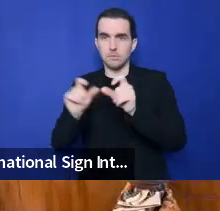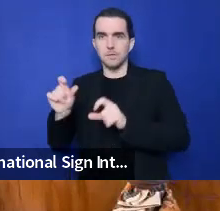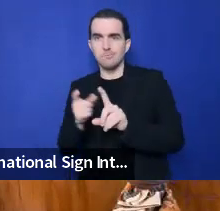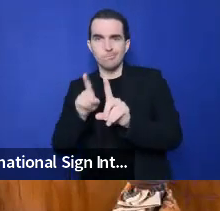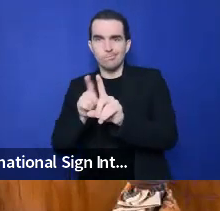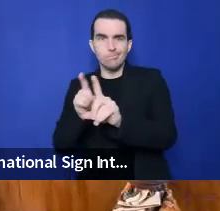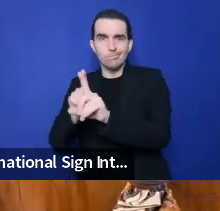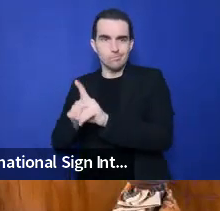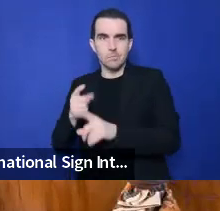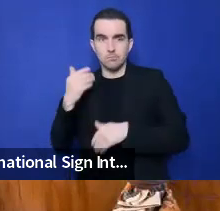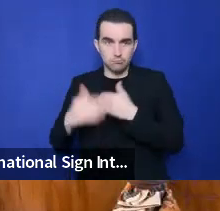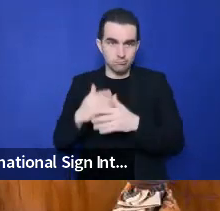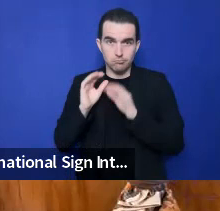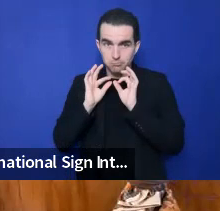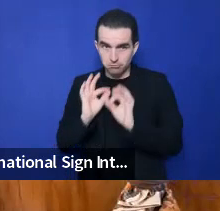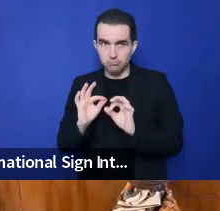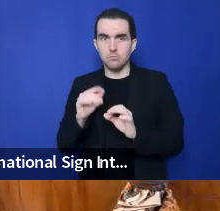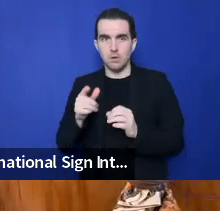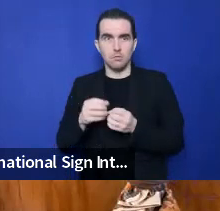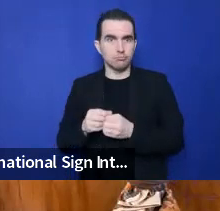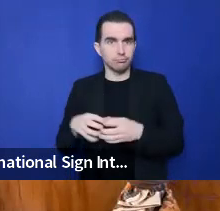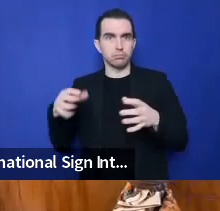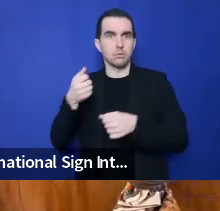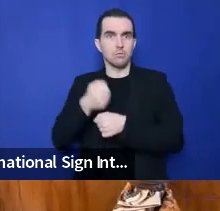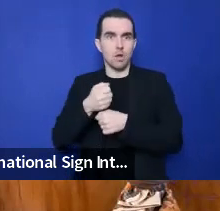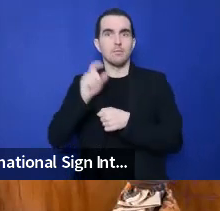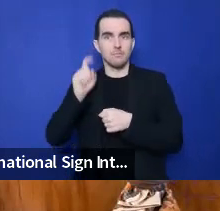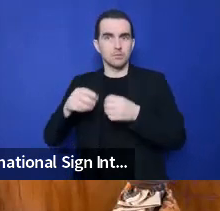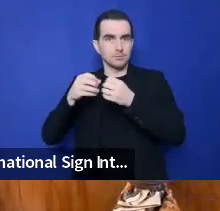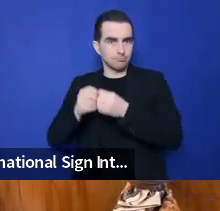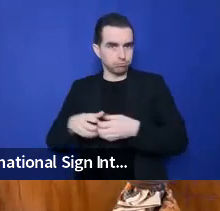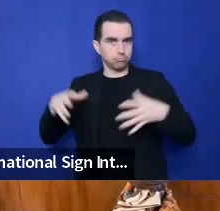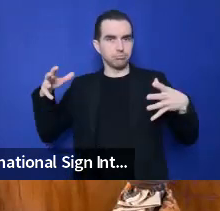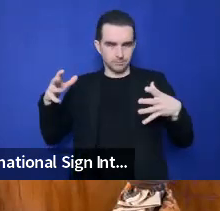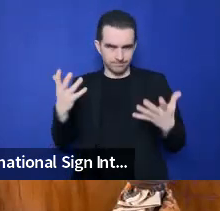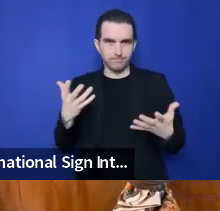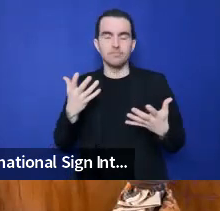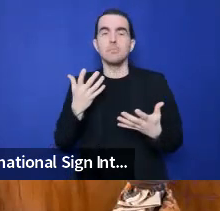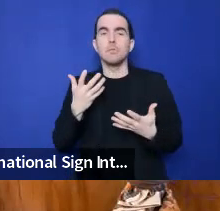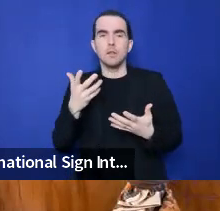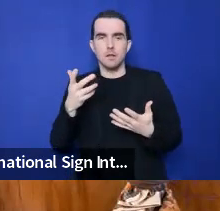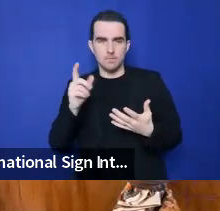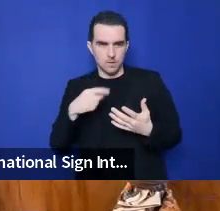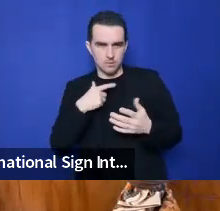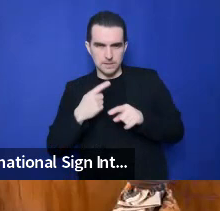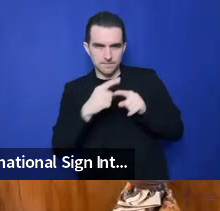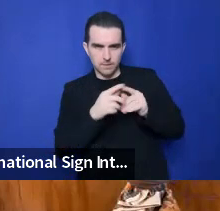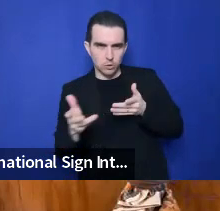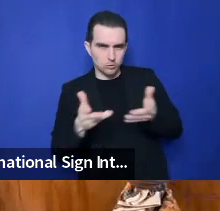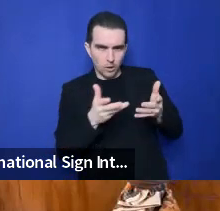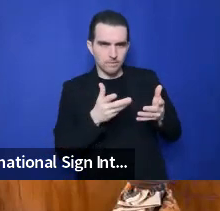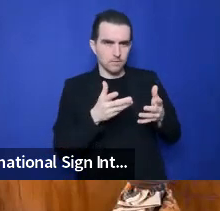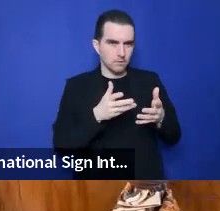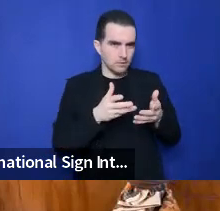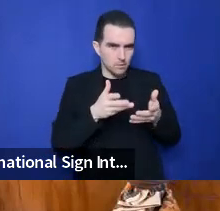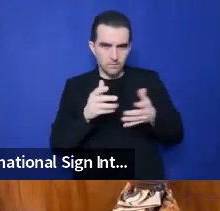with the pilot with strong capacity building activities as part of it. The NGO government model of delivering services